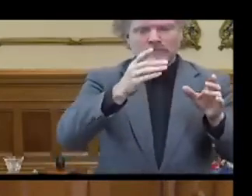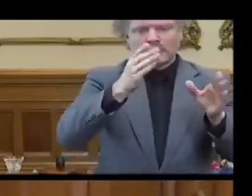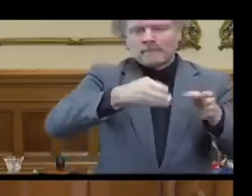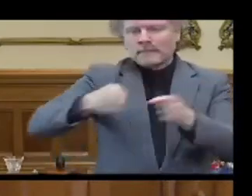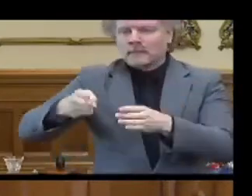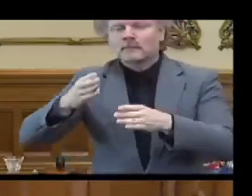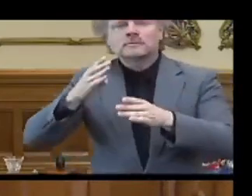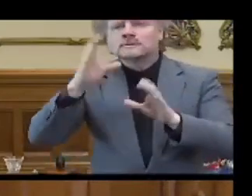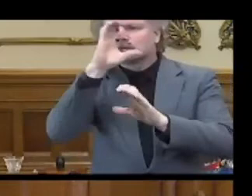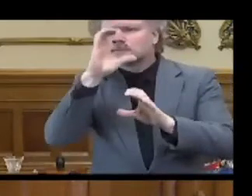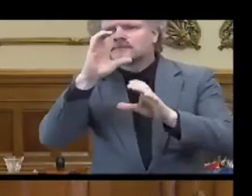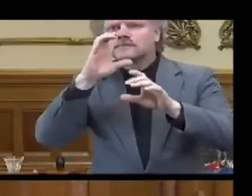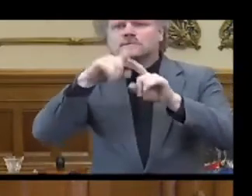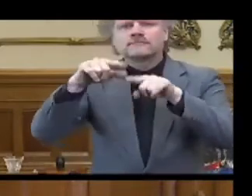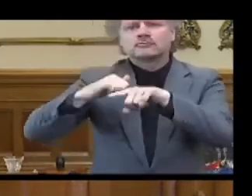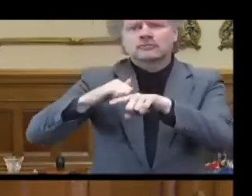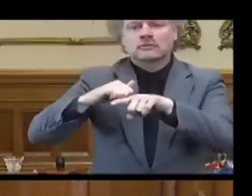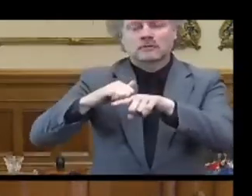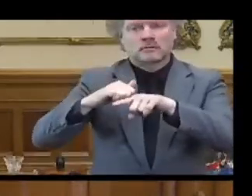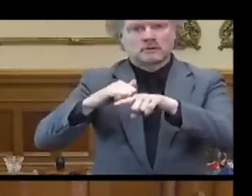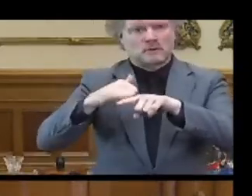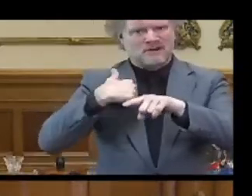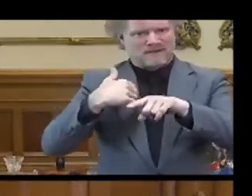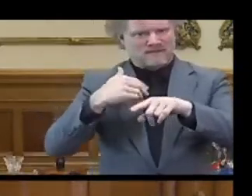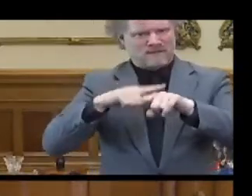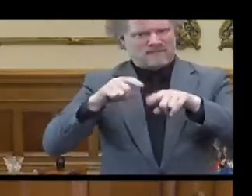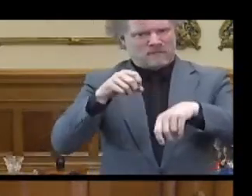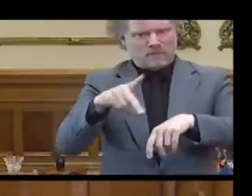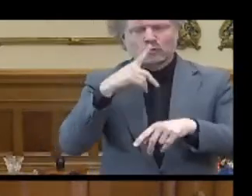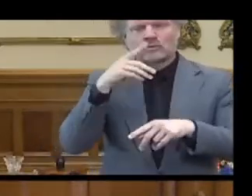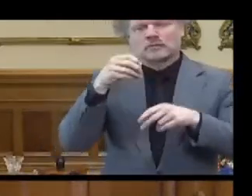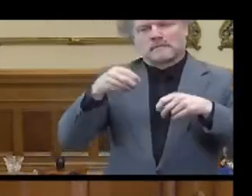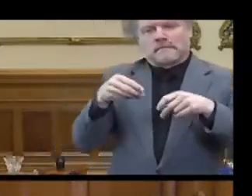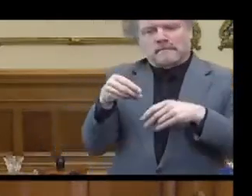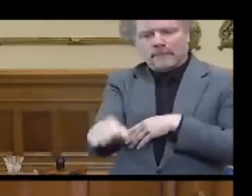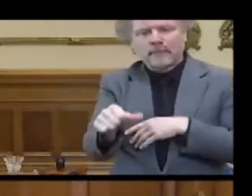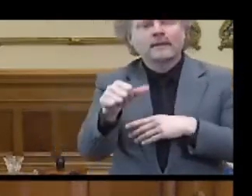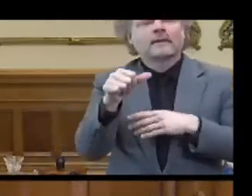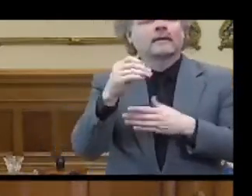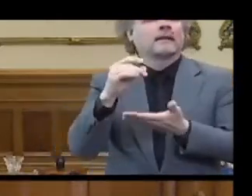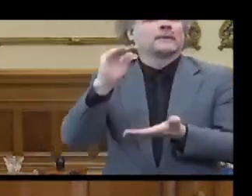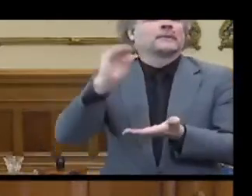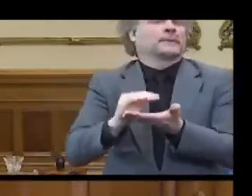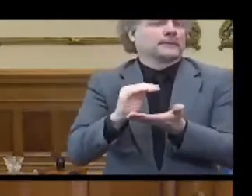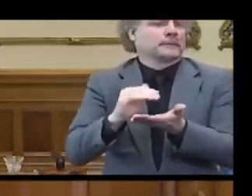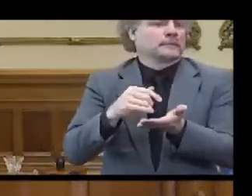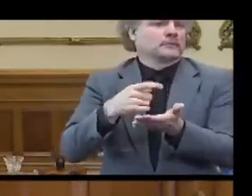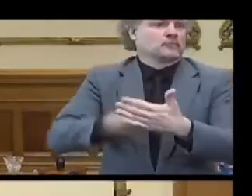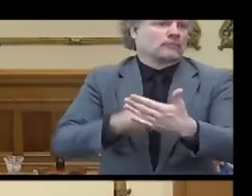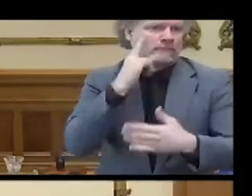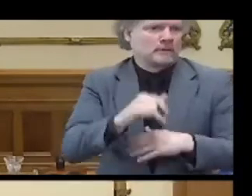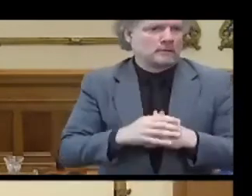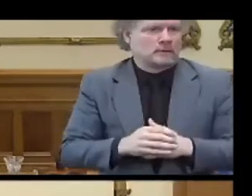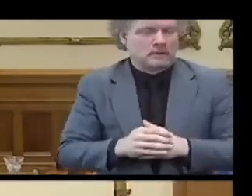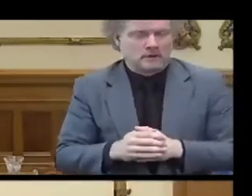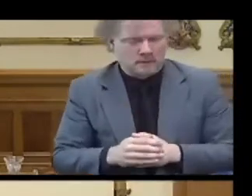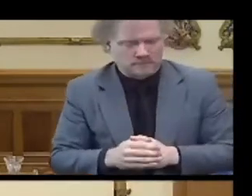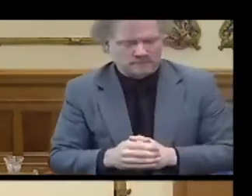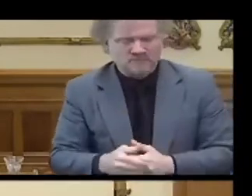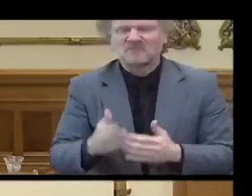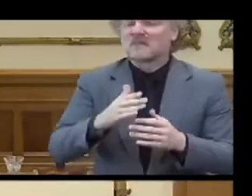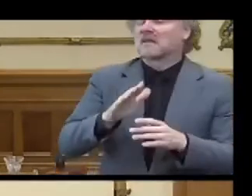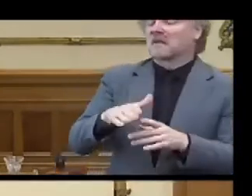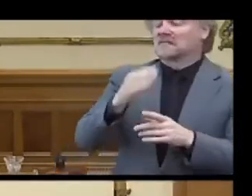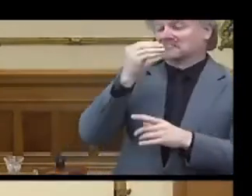that training while we have opportunities to pay for it and to defray some of that cost. Yeah, and Meredith, I would say that this